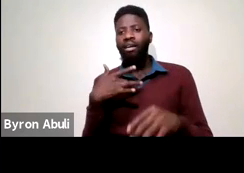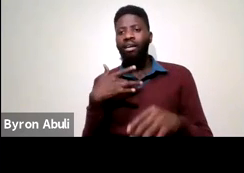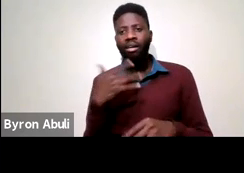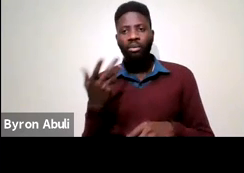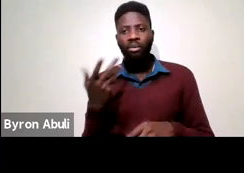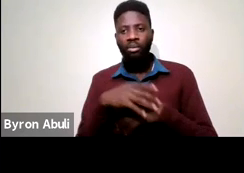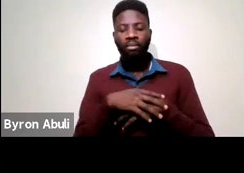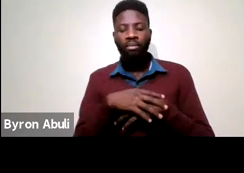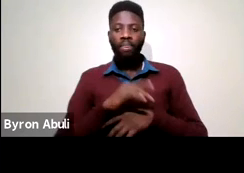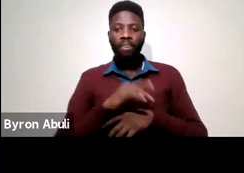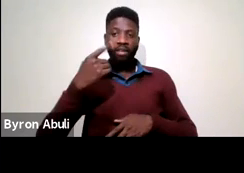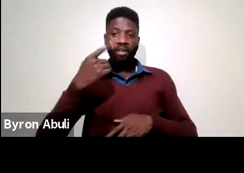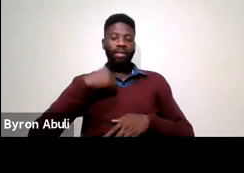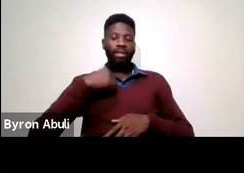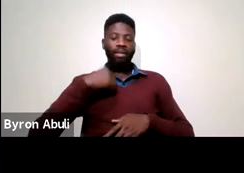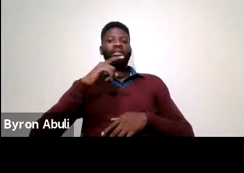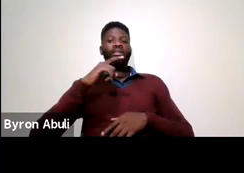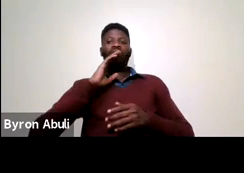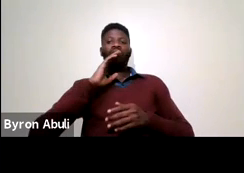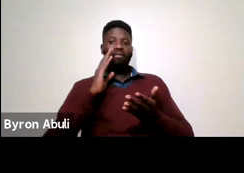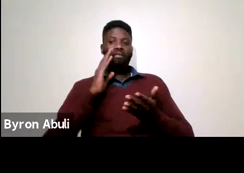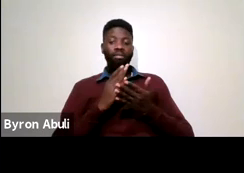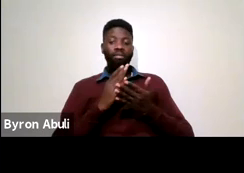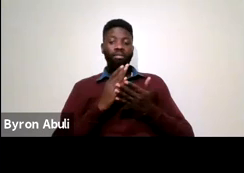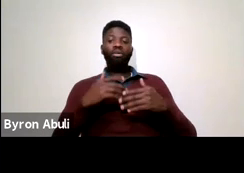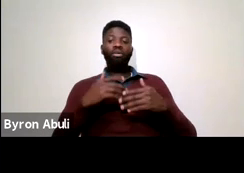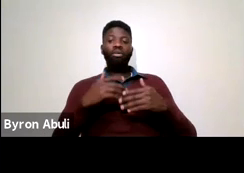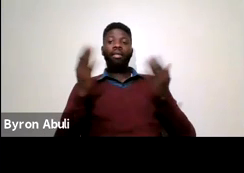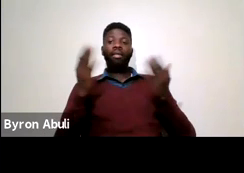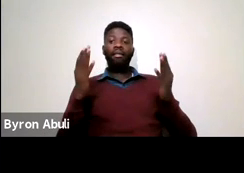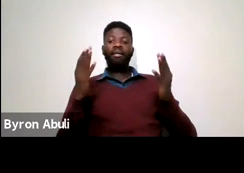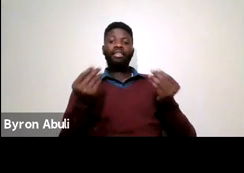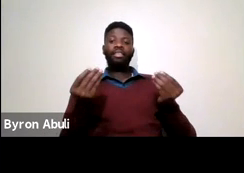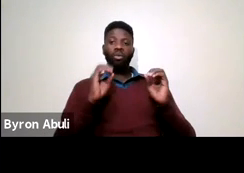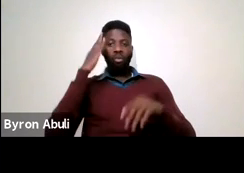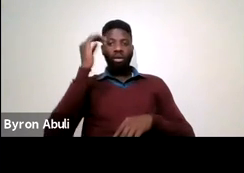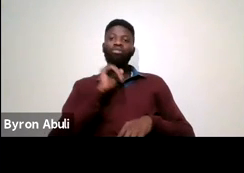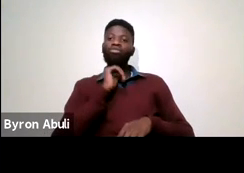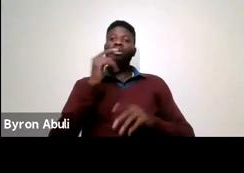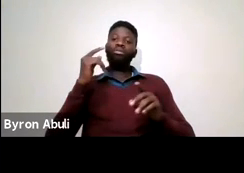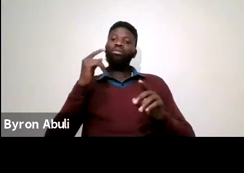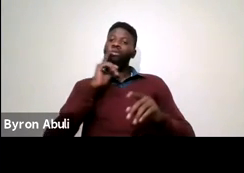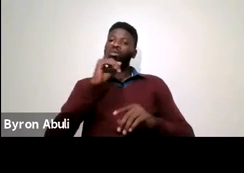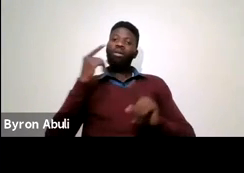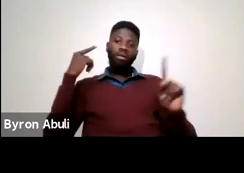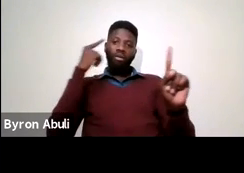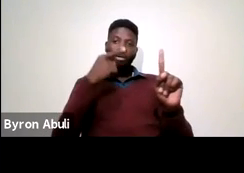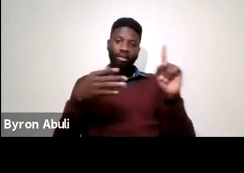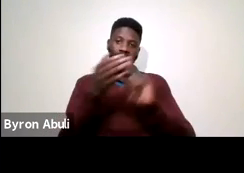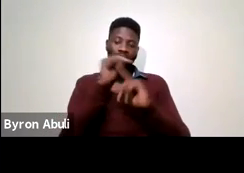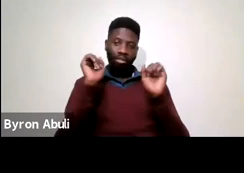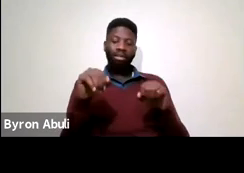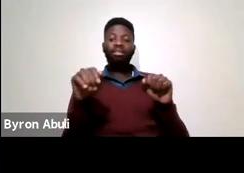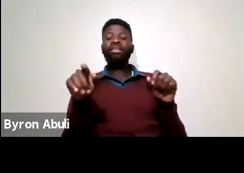First, I have to confess it's not easy because you are not sure whether the goals you'll meet them. At the same